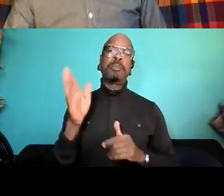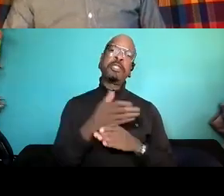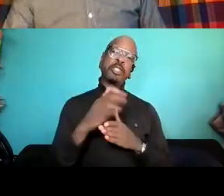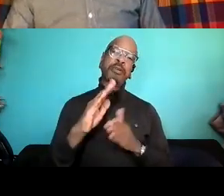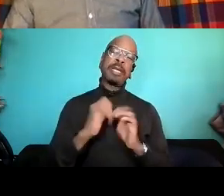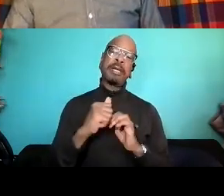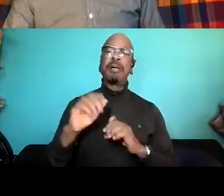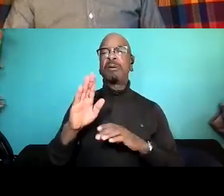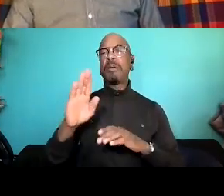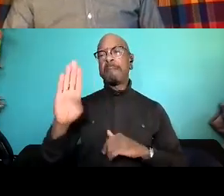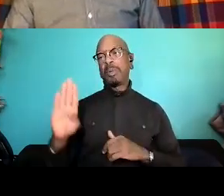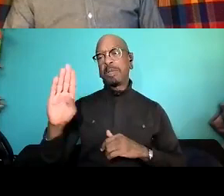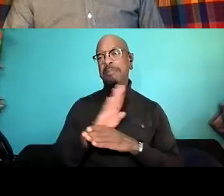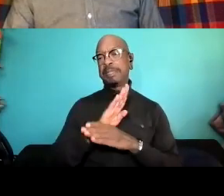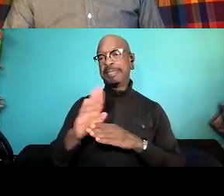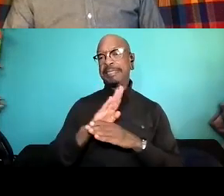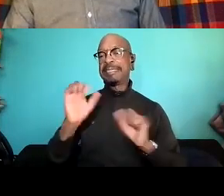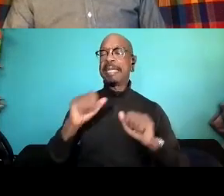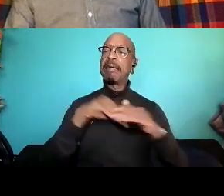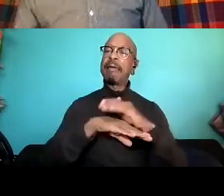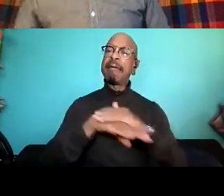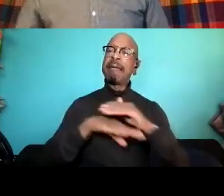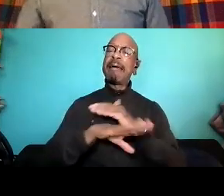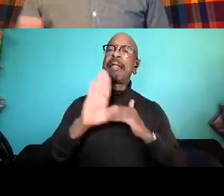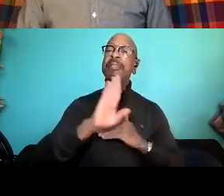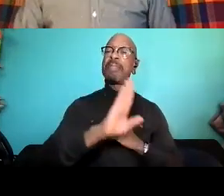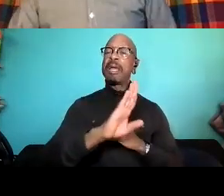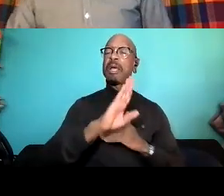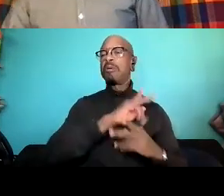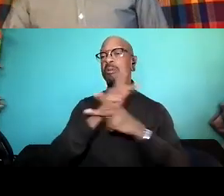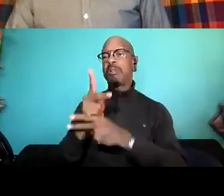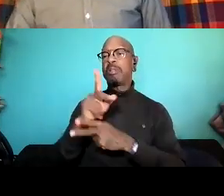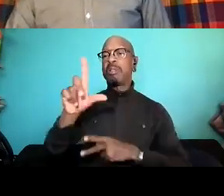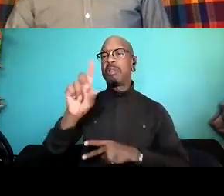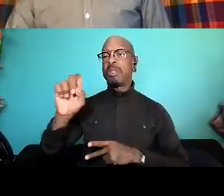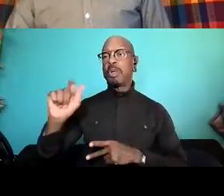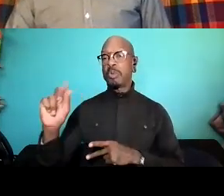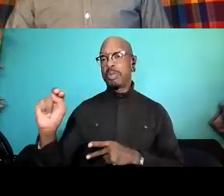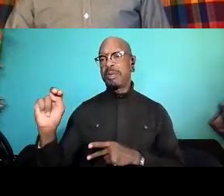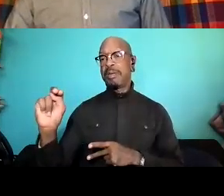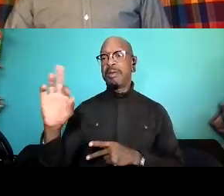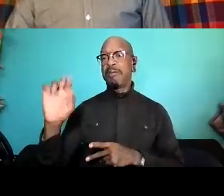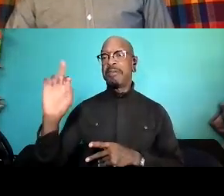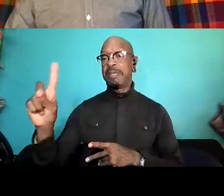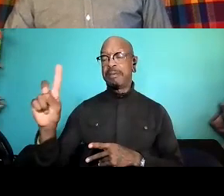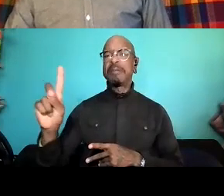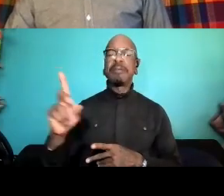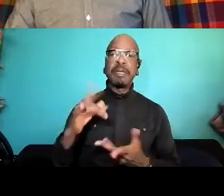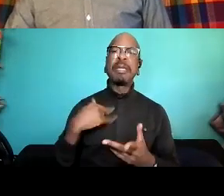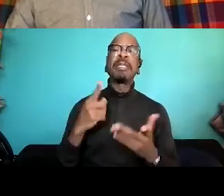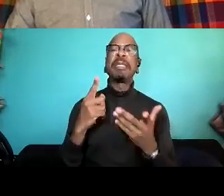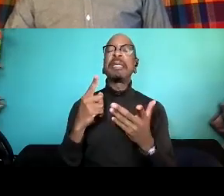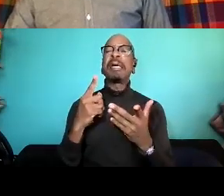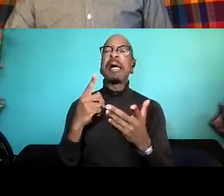can access the Berkeley Revolving Loan Fund, particularly in light of the co-op-friendly amendments that went into effect